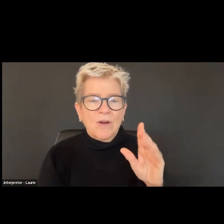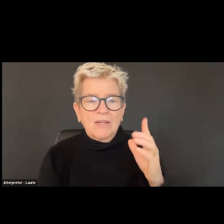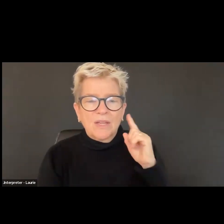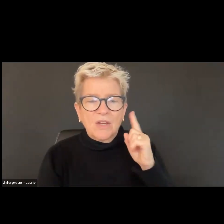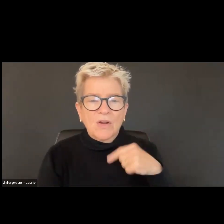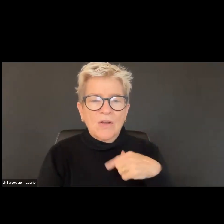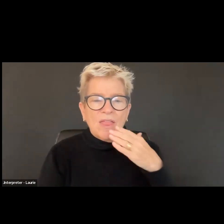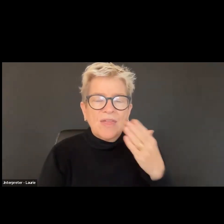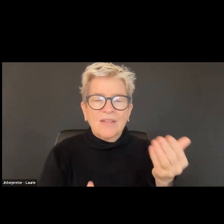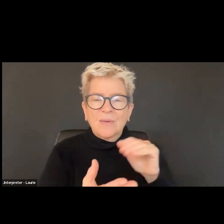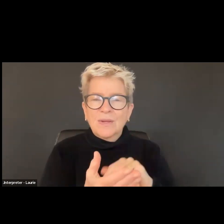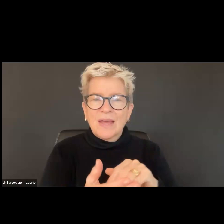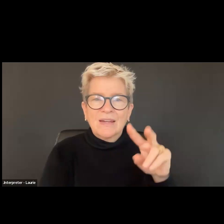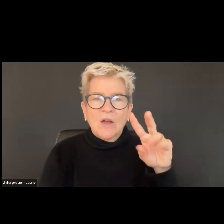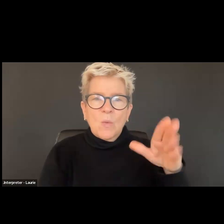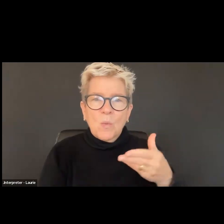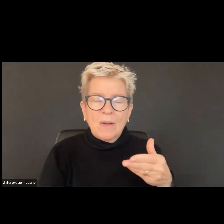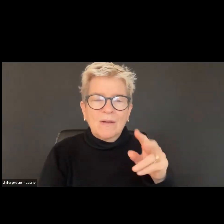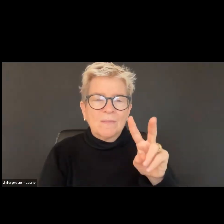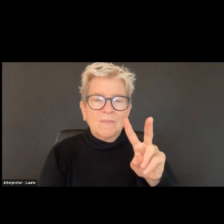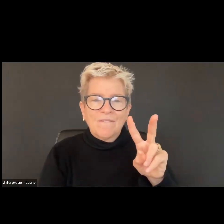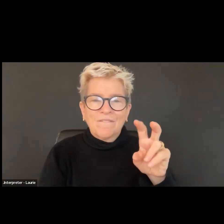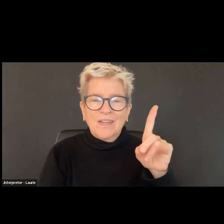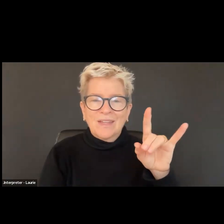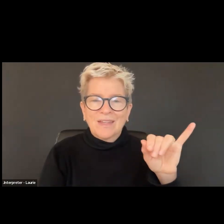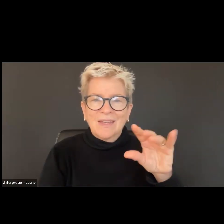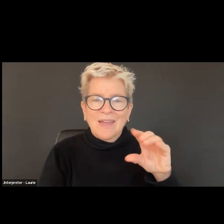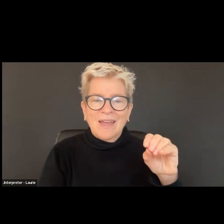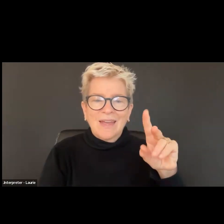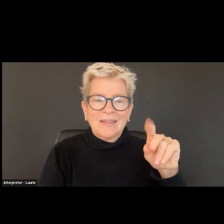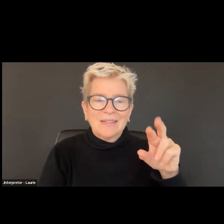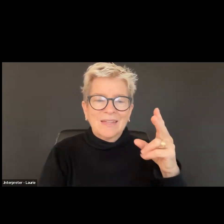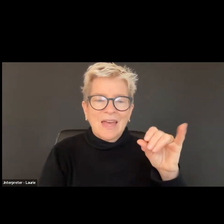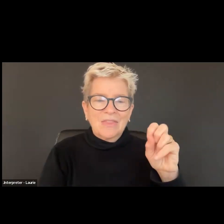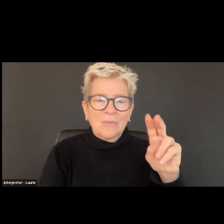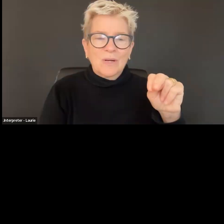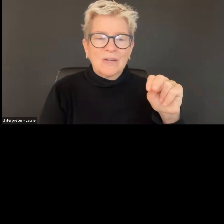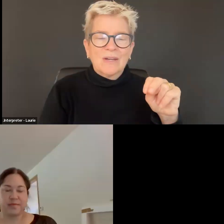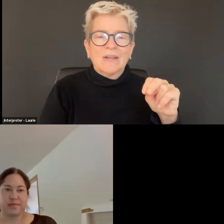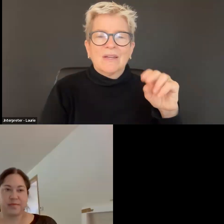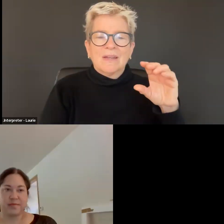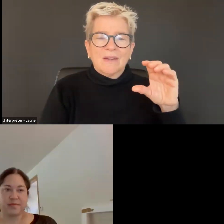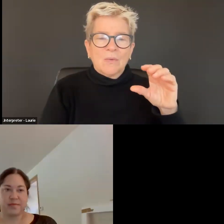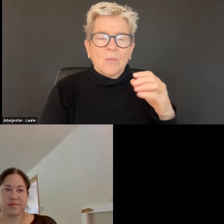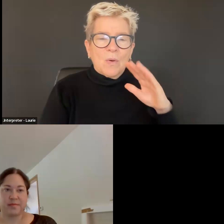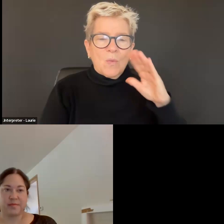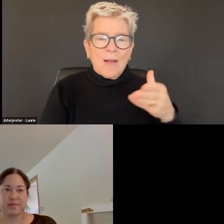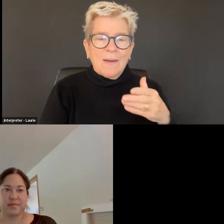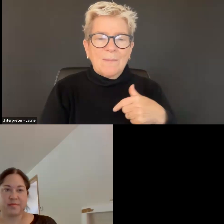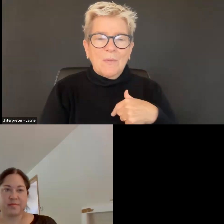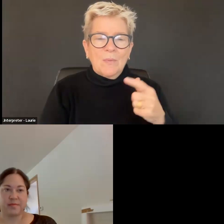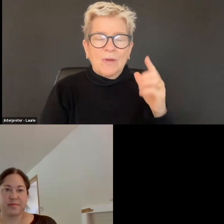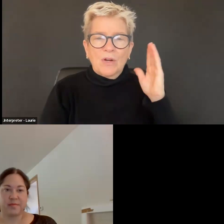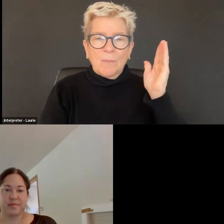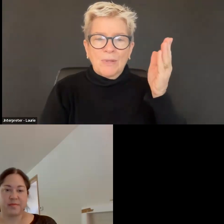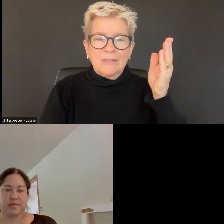and welcome, Vicki and Catherine. We're grateful to have you here today. Vicki and Catherine are going to